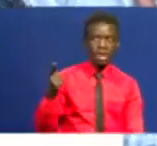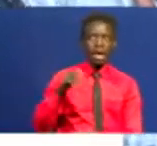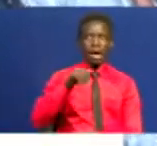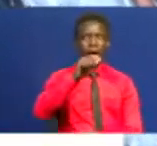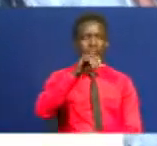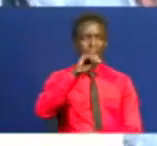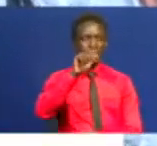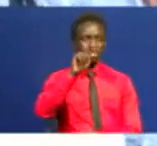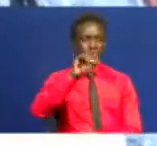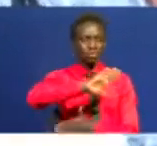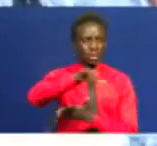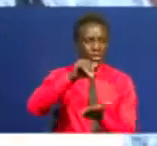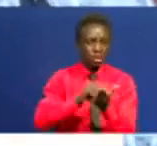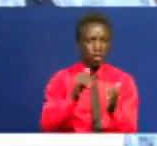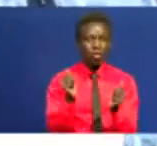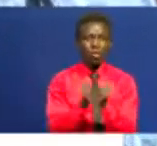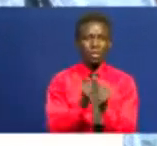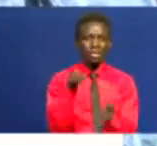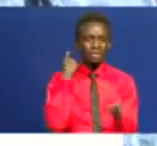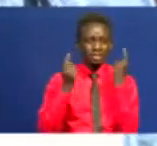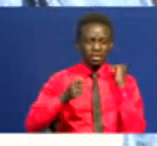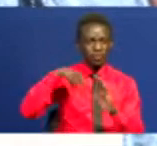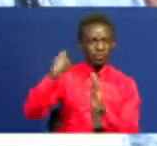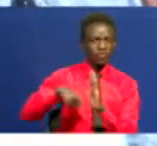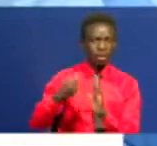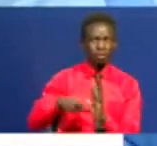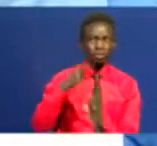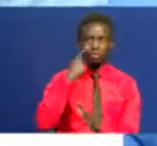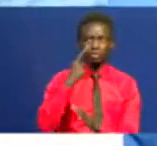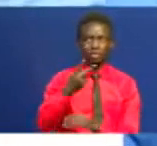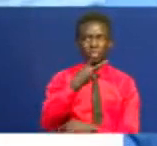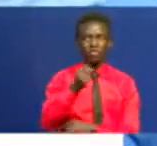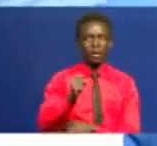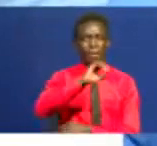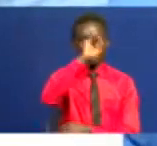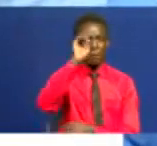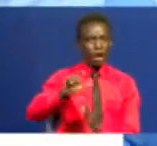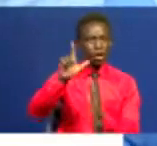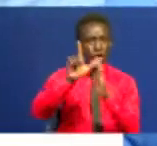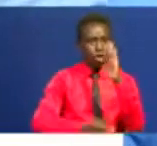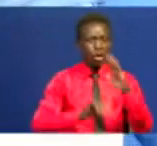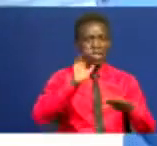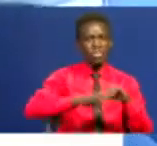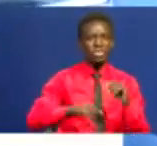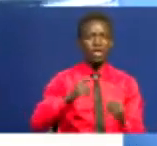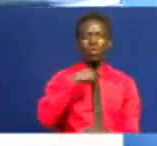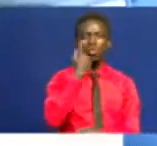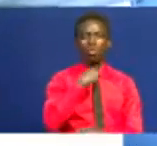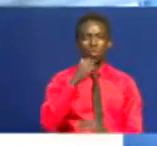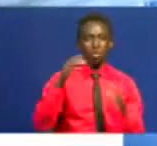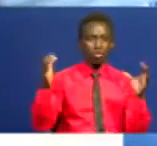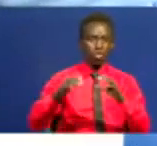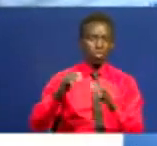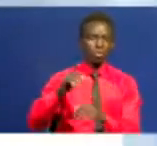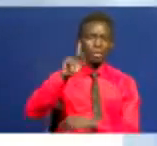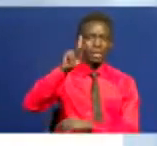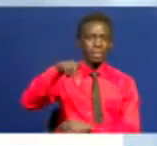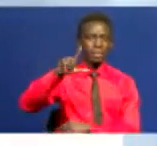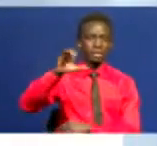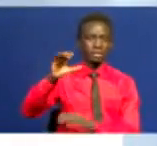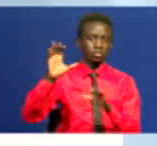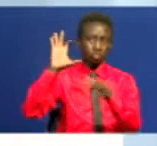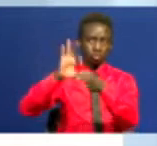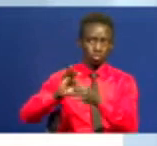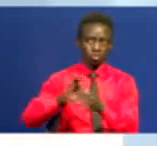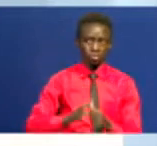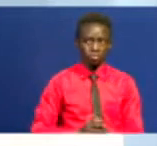a tea factory at a tariff 25% lower than what consumers connected to the national grid pay. Our rates